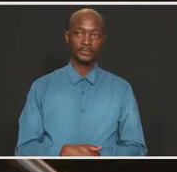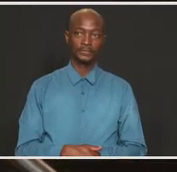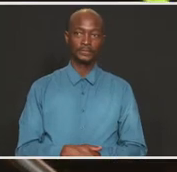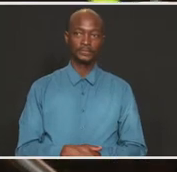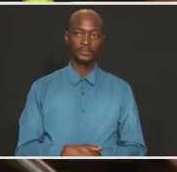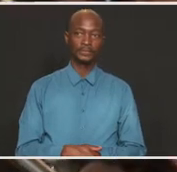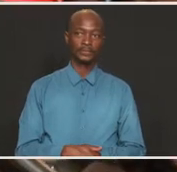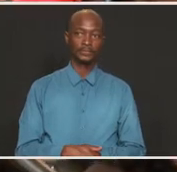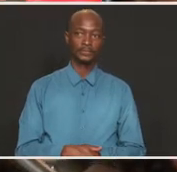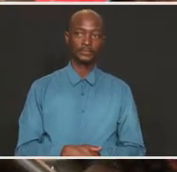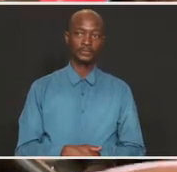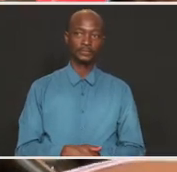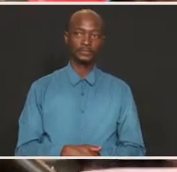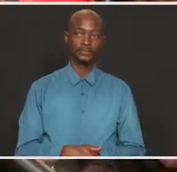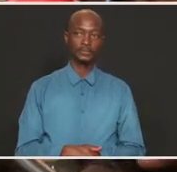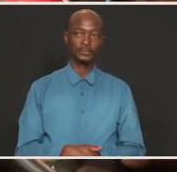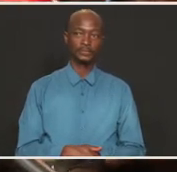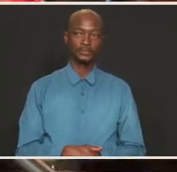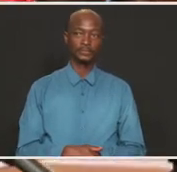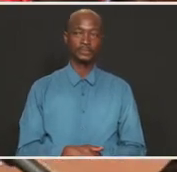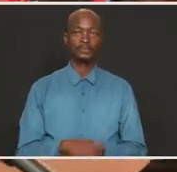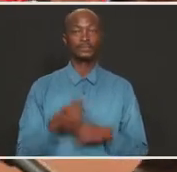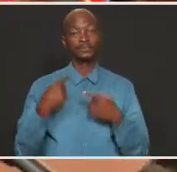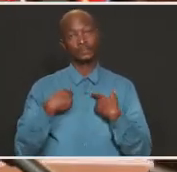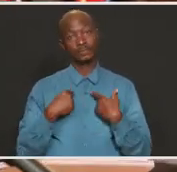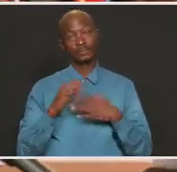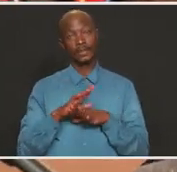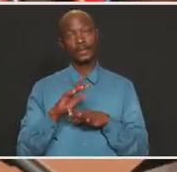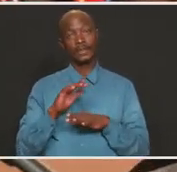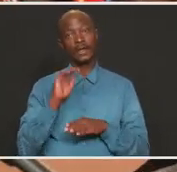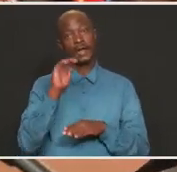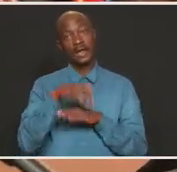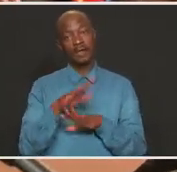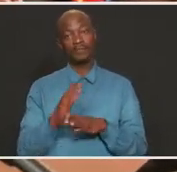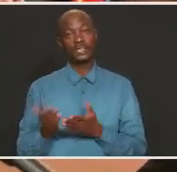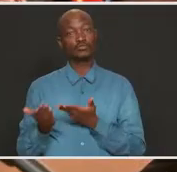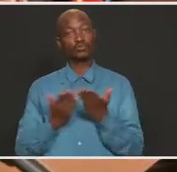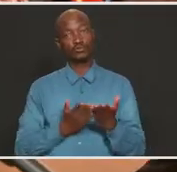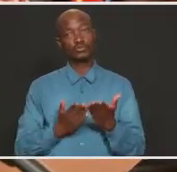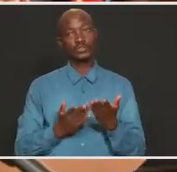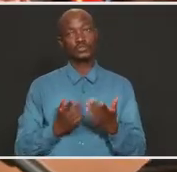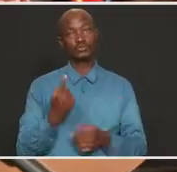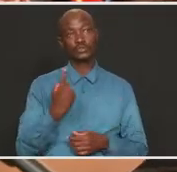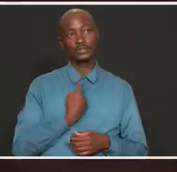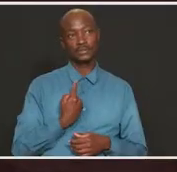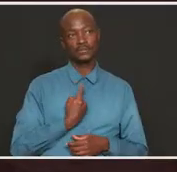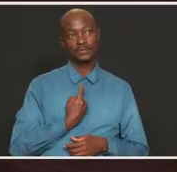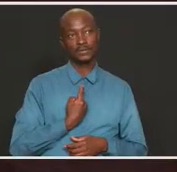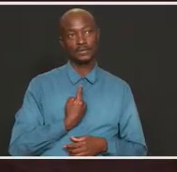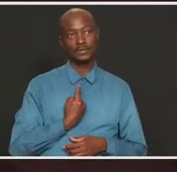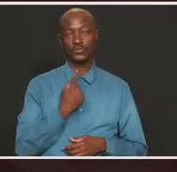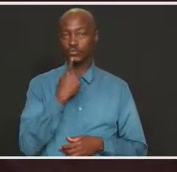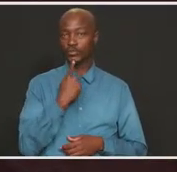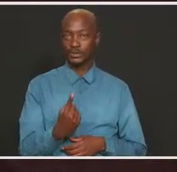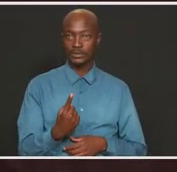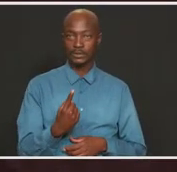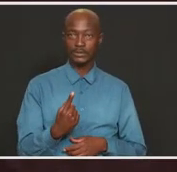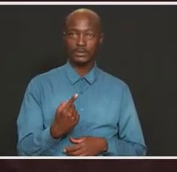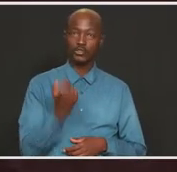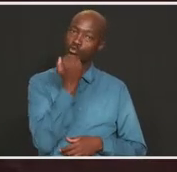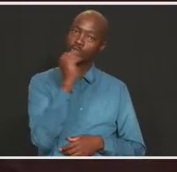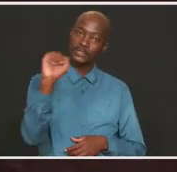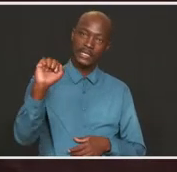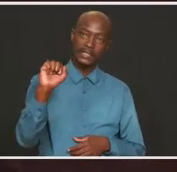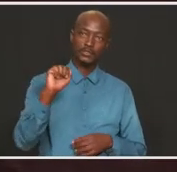my instructions that after introducing yourself you say you